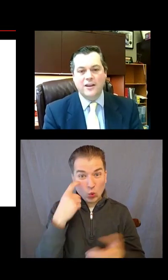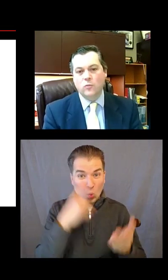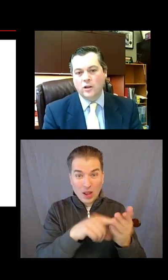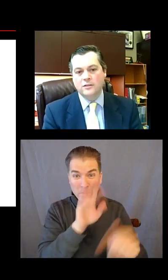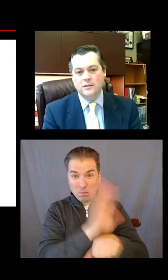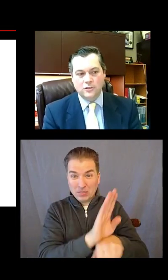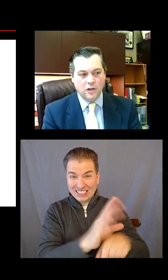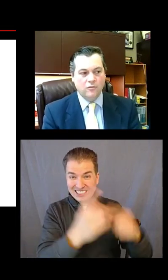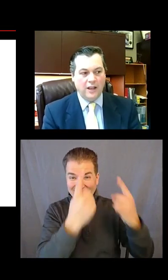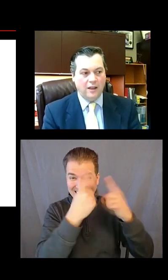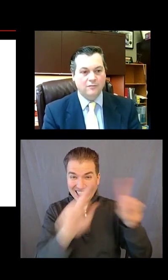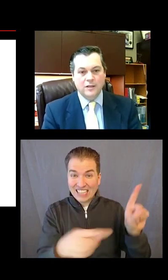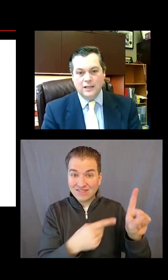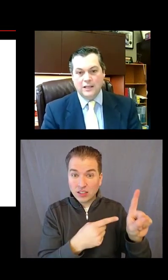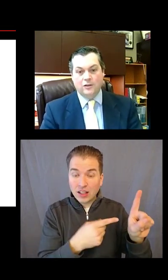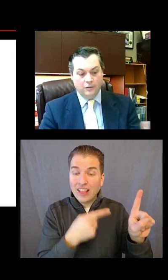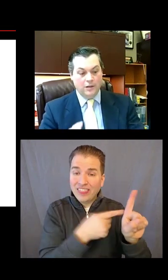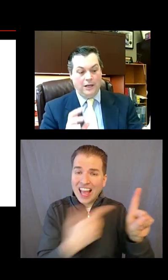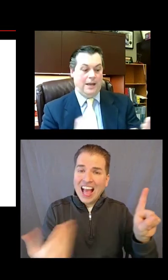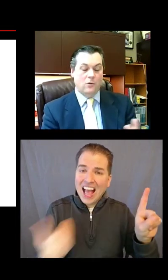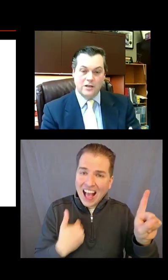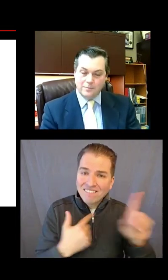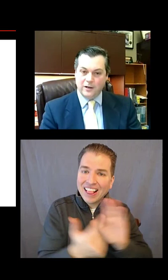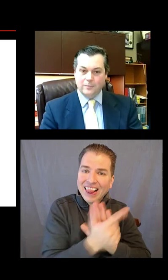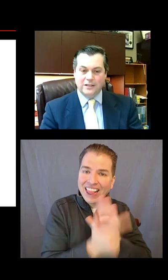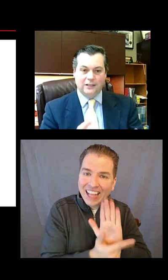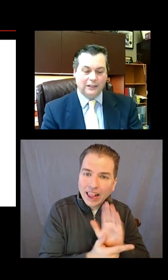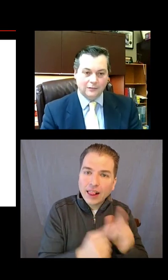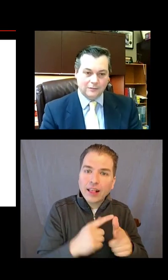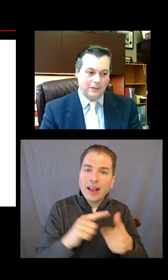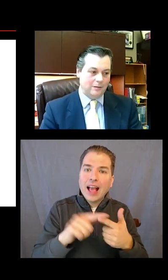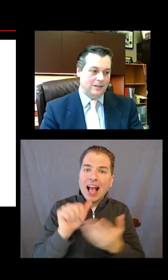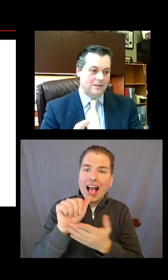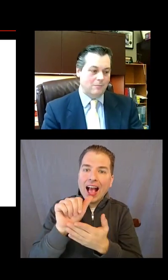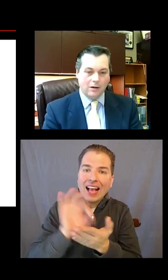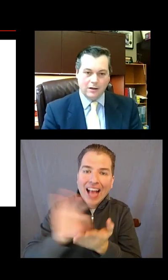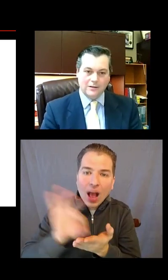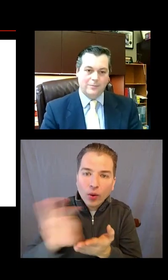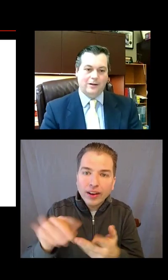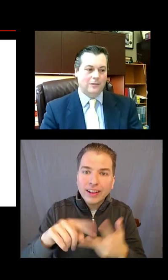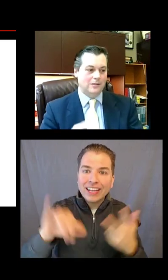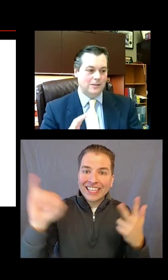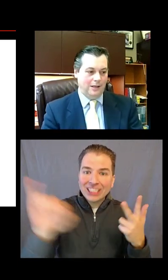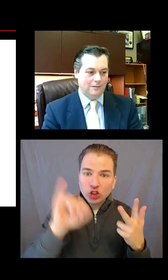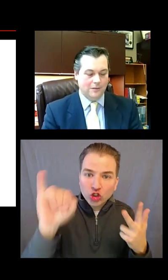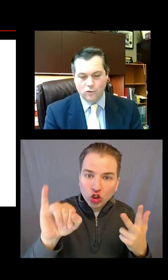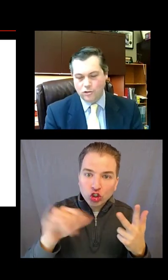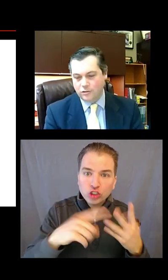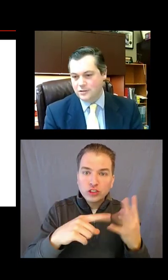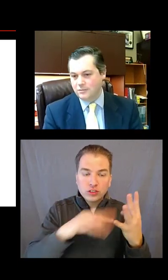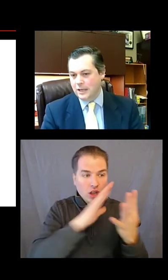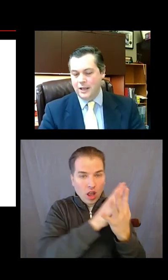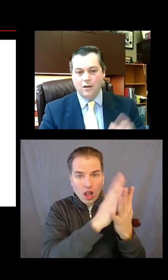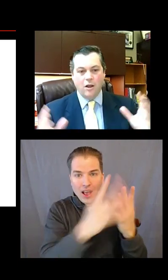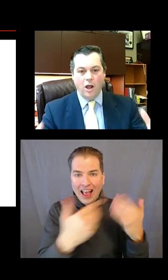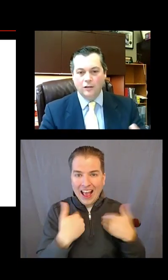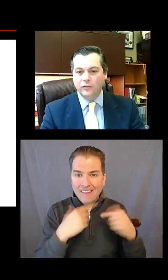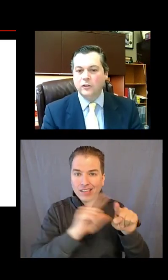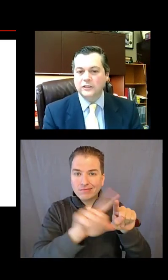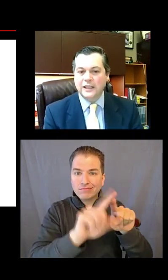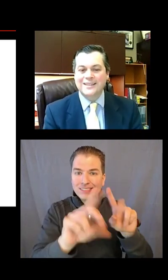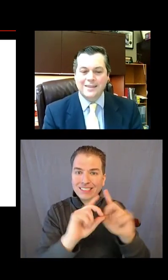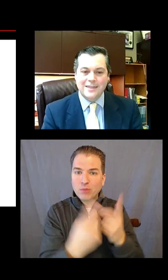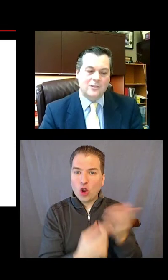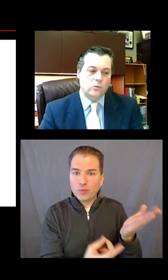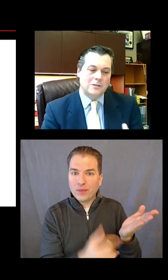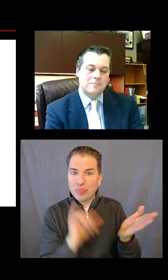you to find ones that don't have either accounting departments, and legal departments, and marketing departments, and insurance, all of